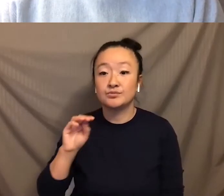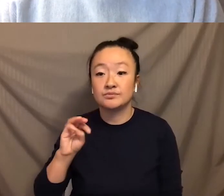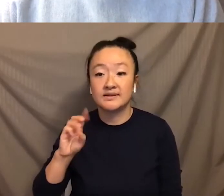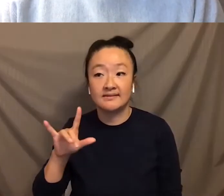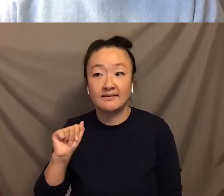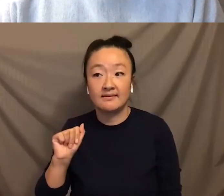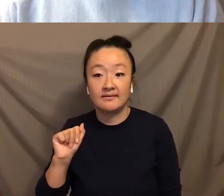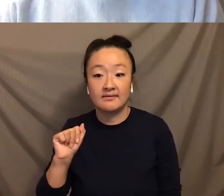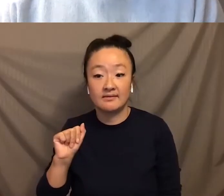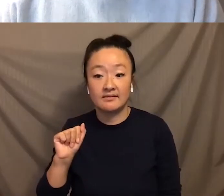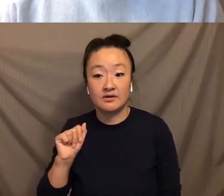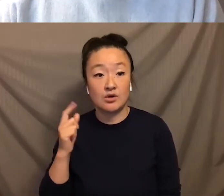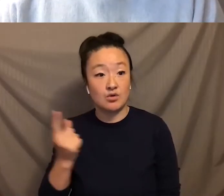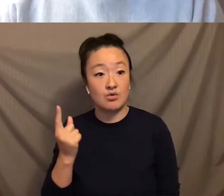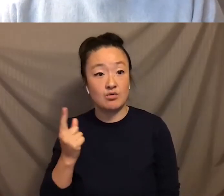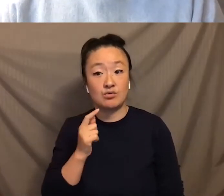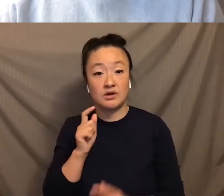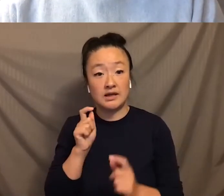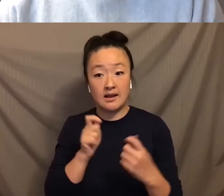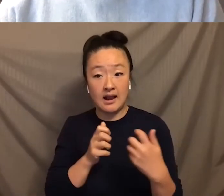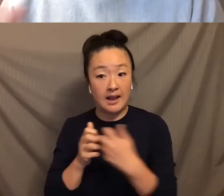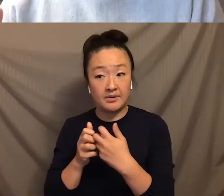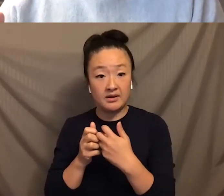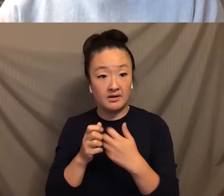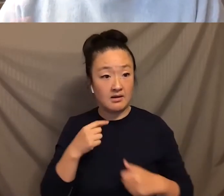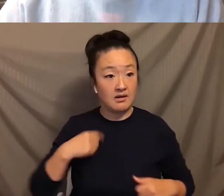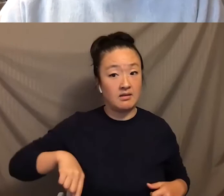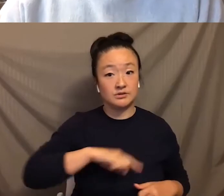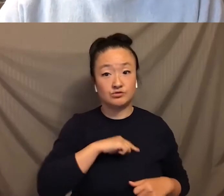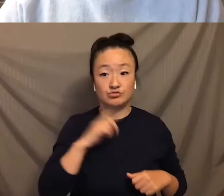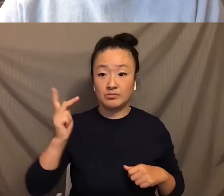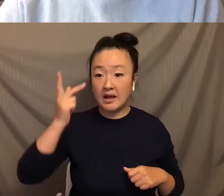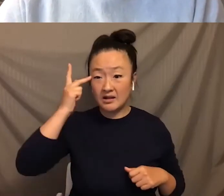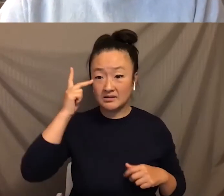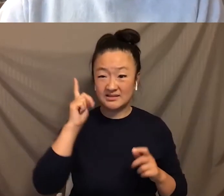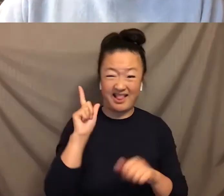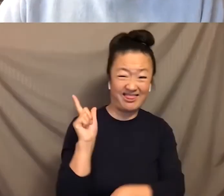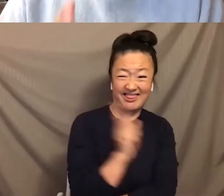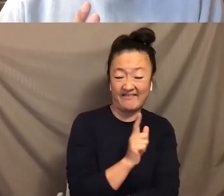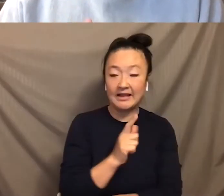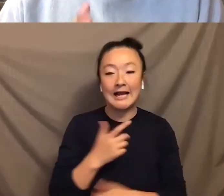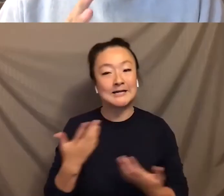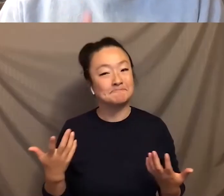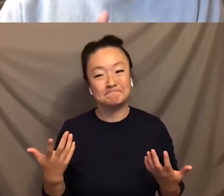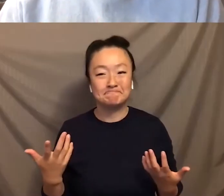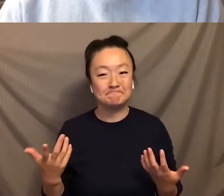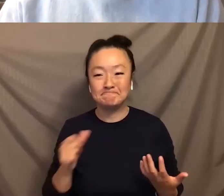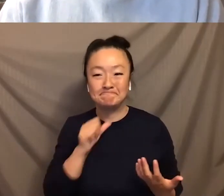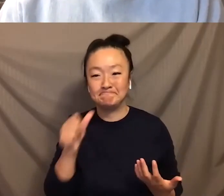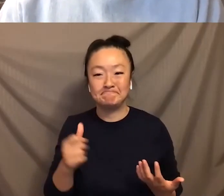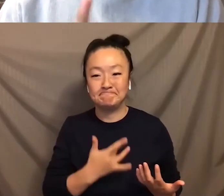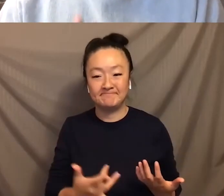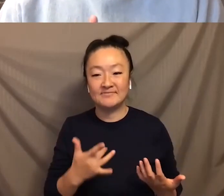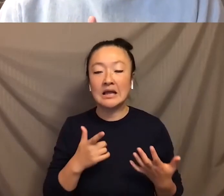it doesn't always accommodate to those of us whose politics are pretty far left. If anything, it's just barely